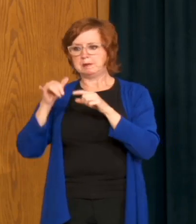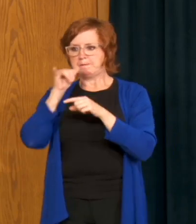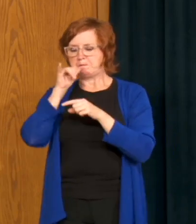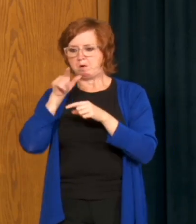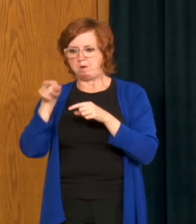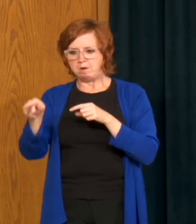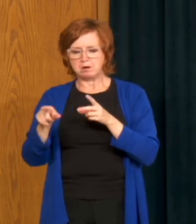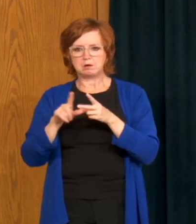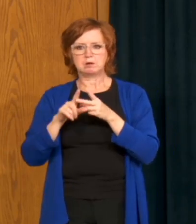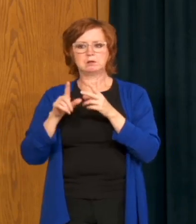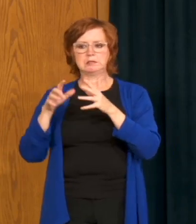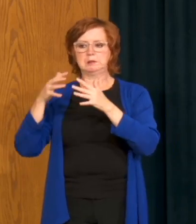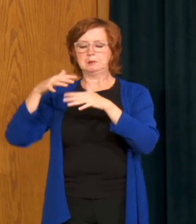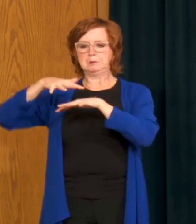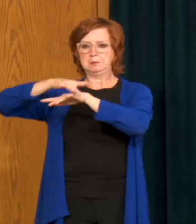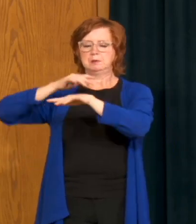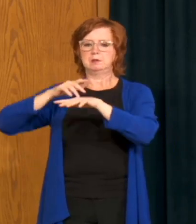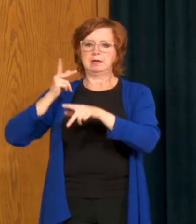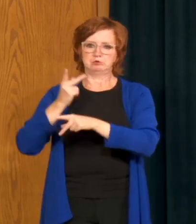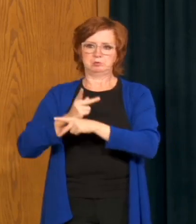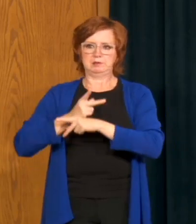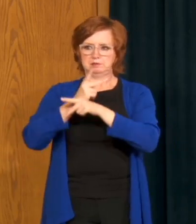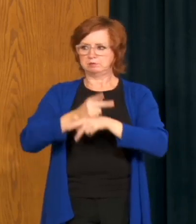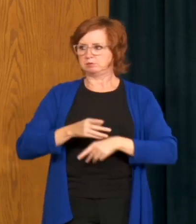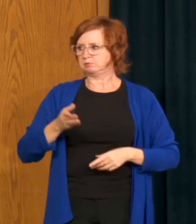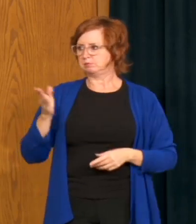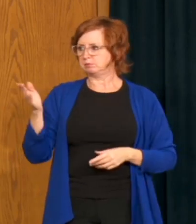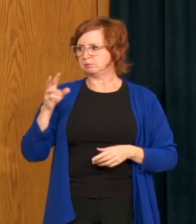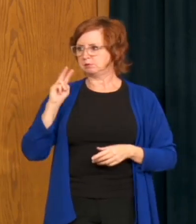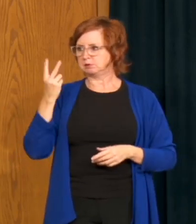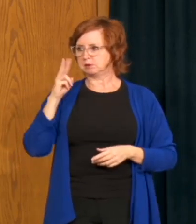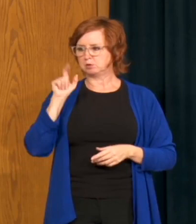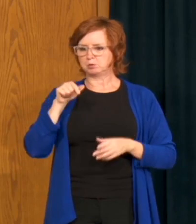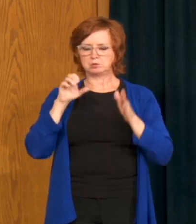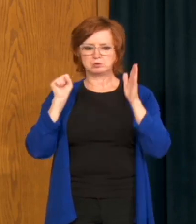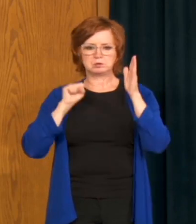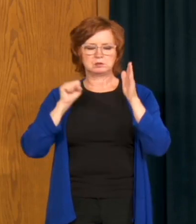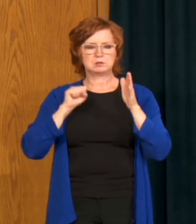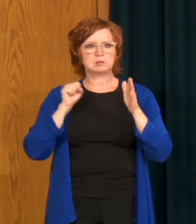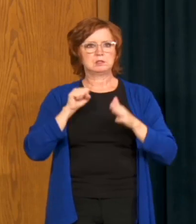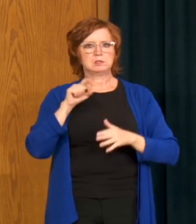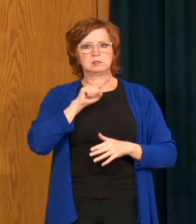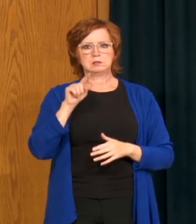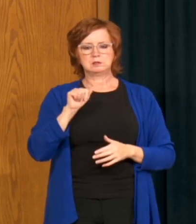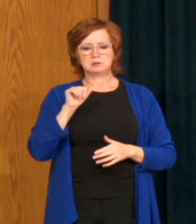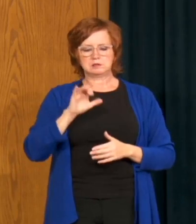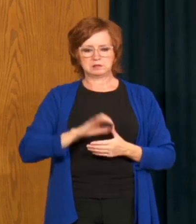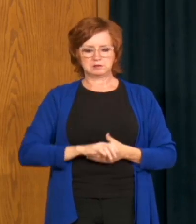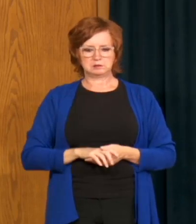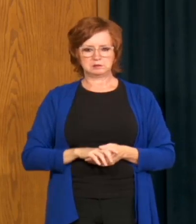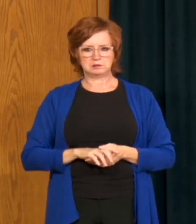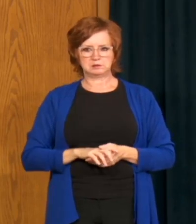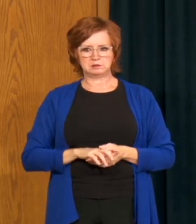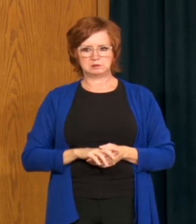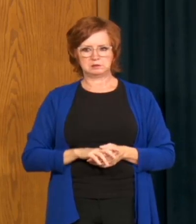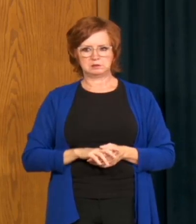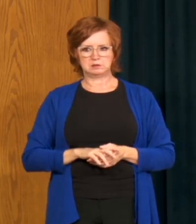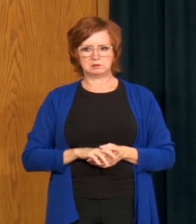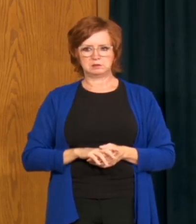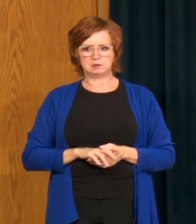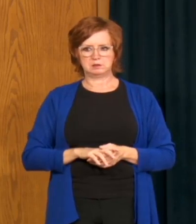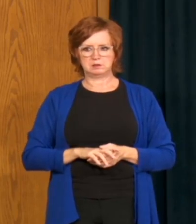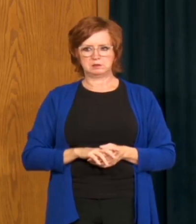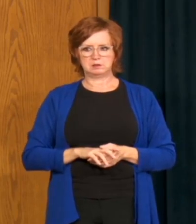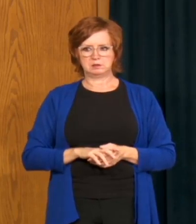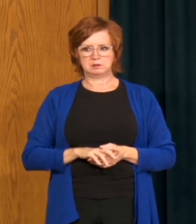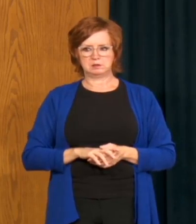need to continue to take care. Do you have a follow-up question, Zach? I do. It's on another public health issue. I